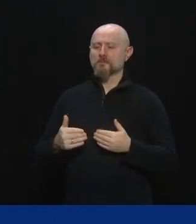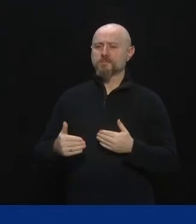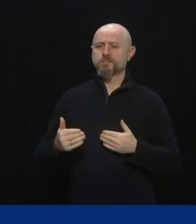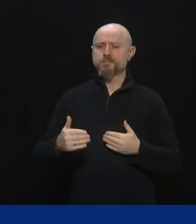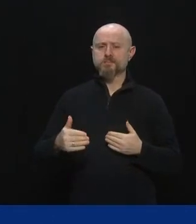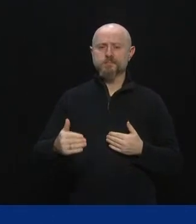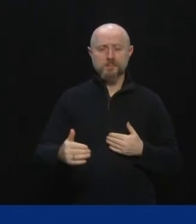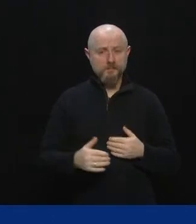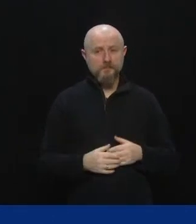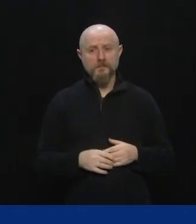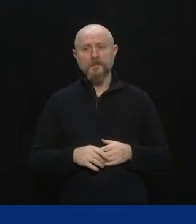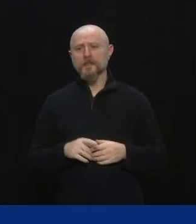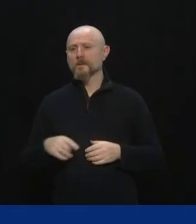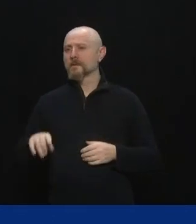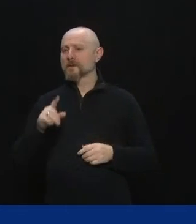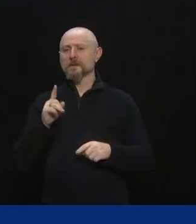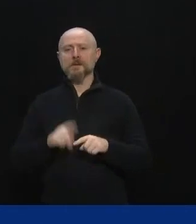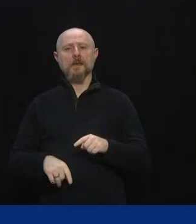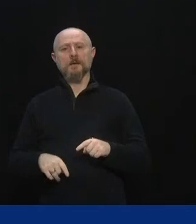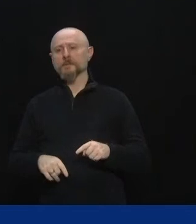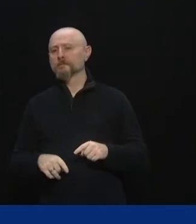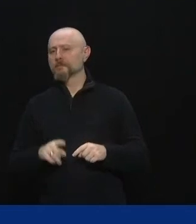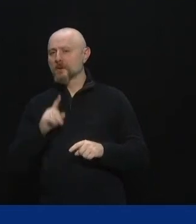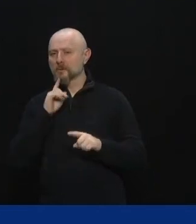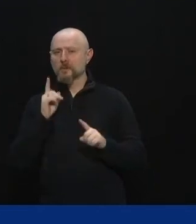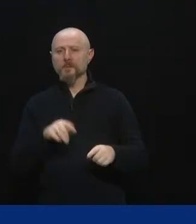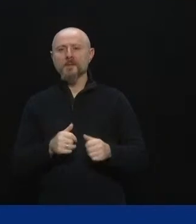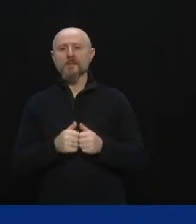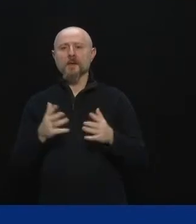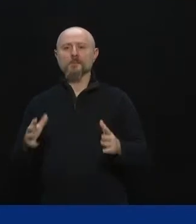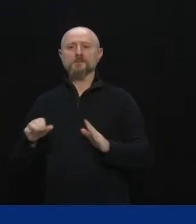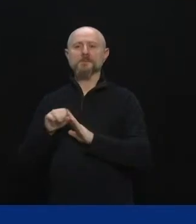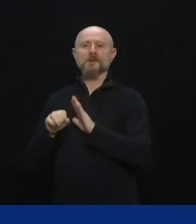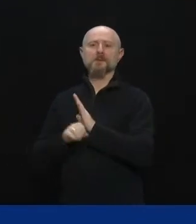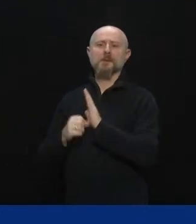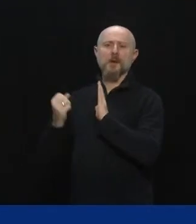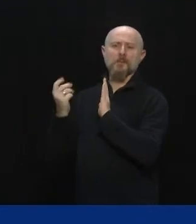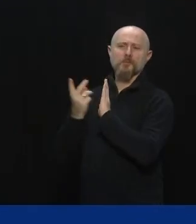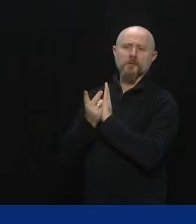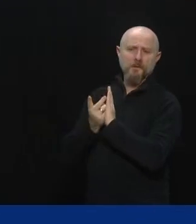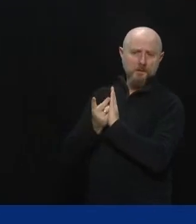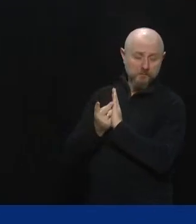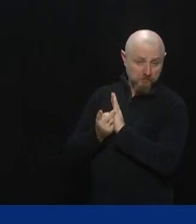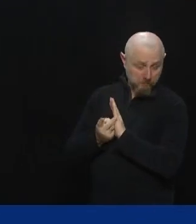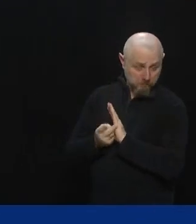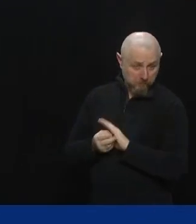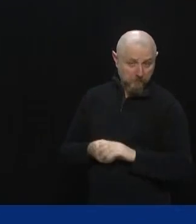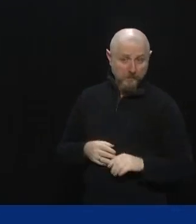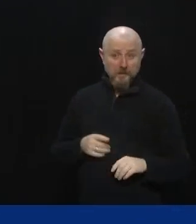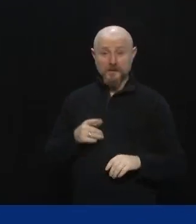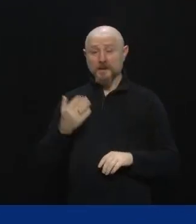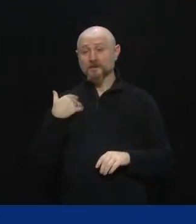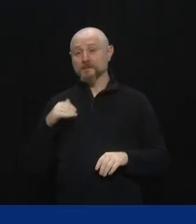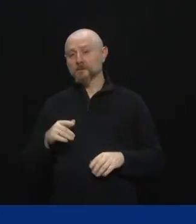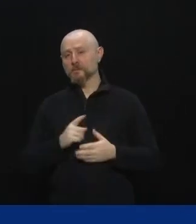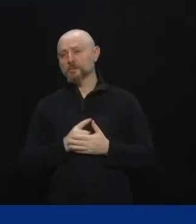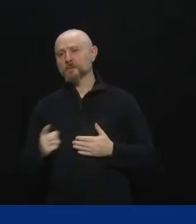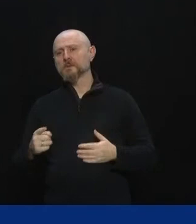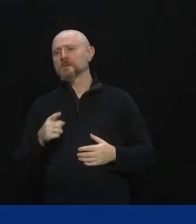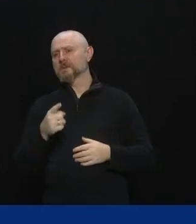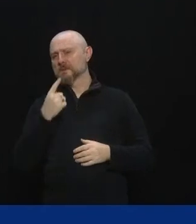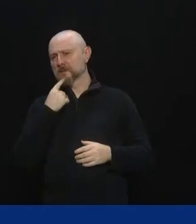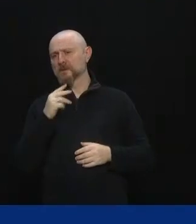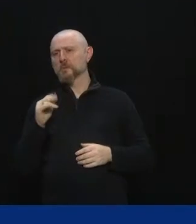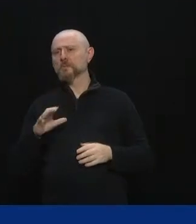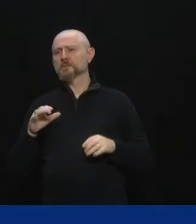says he can't do that type of thing without state approval. The city comptroller earlier this week said, no, the city can do that. We don't